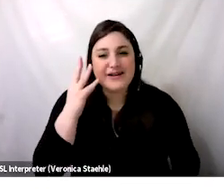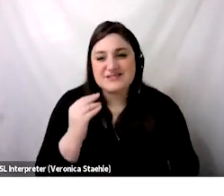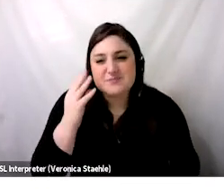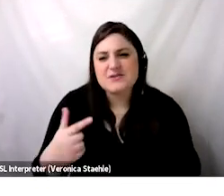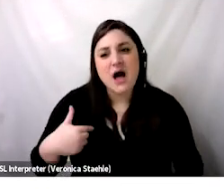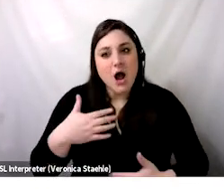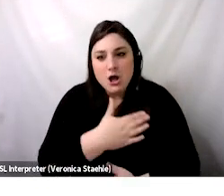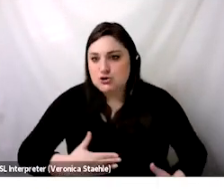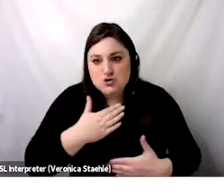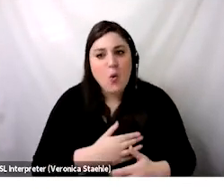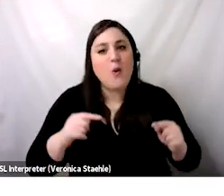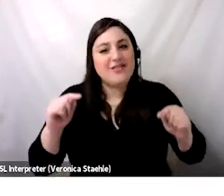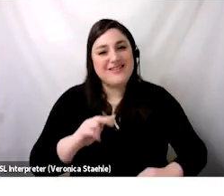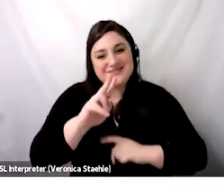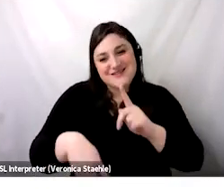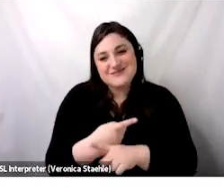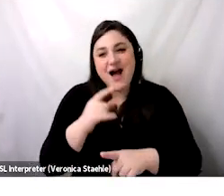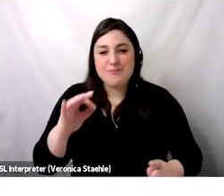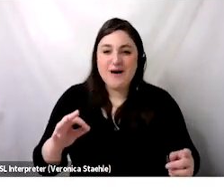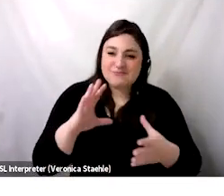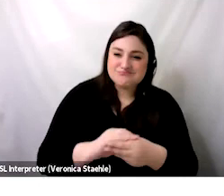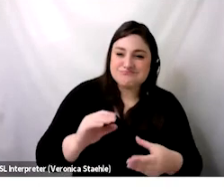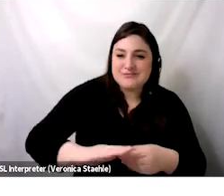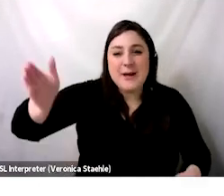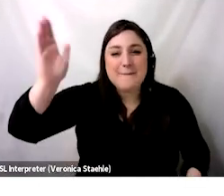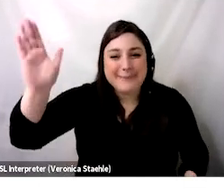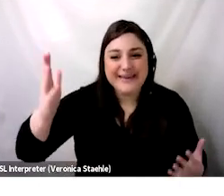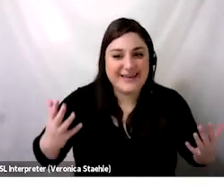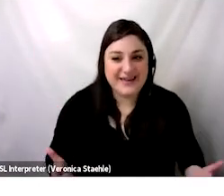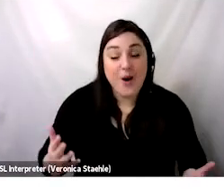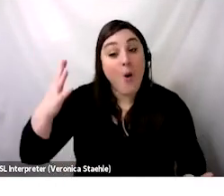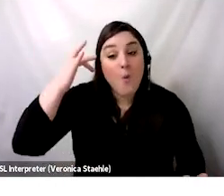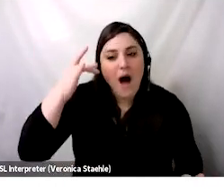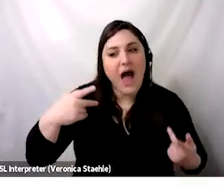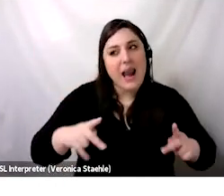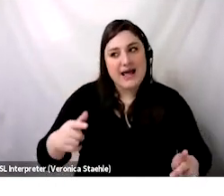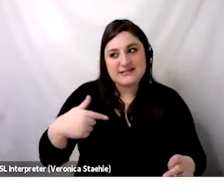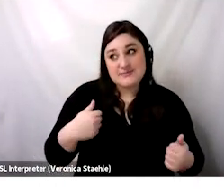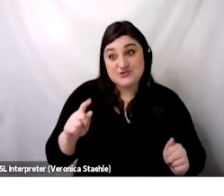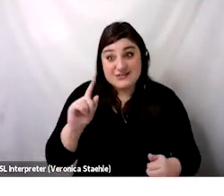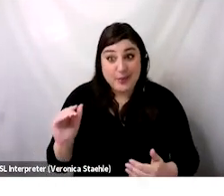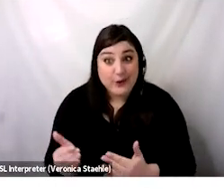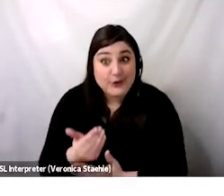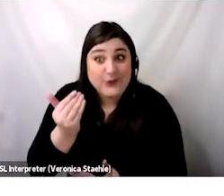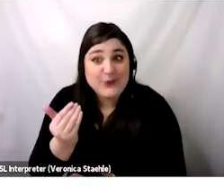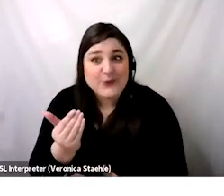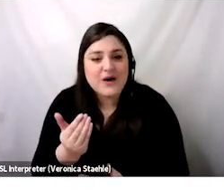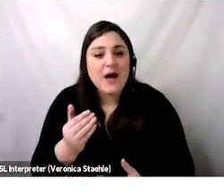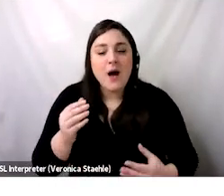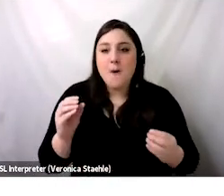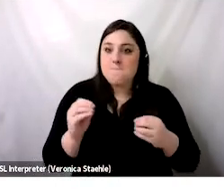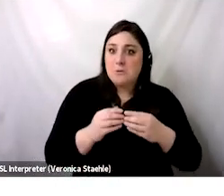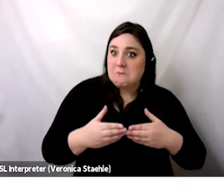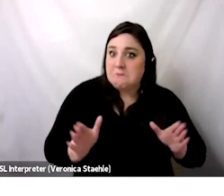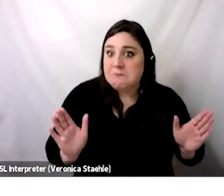and these speaking engagements, because it gives me a chance to go outside my comfort zone and to learn so much, and then to